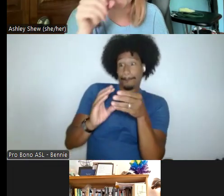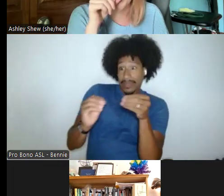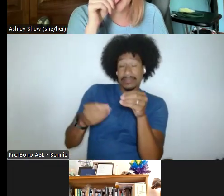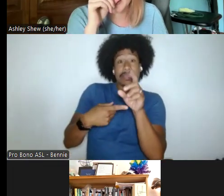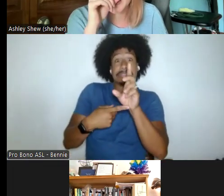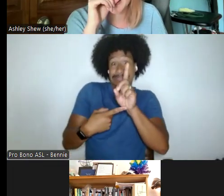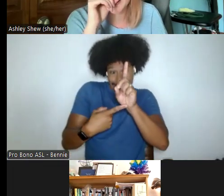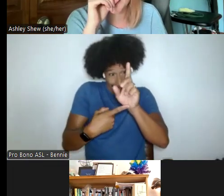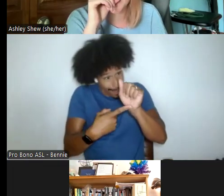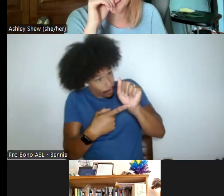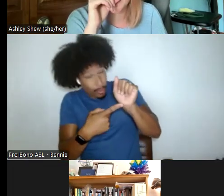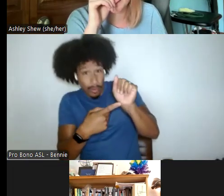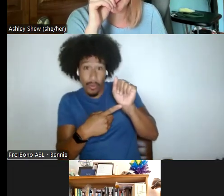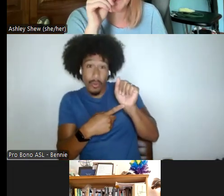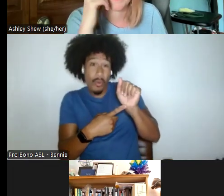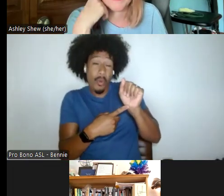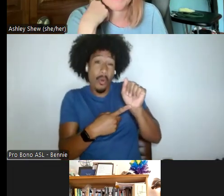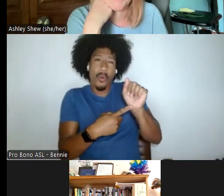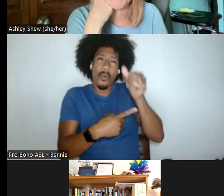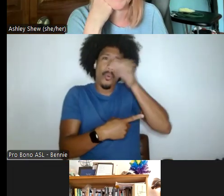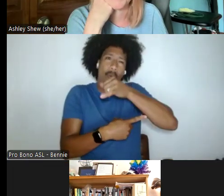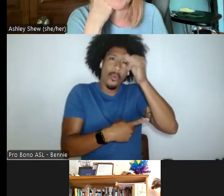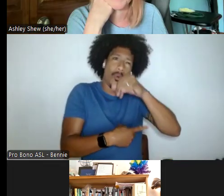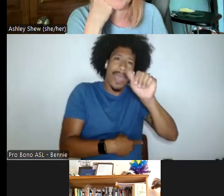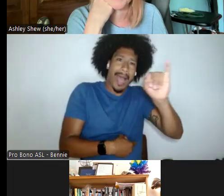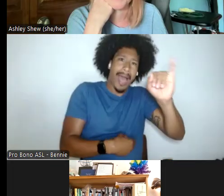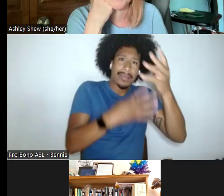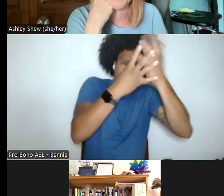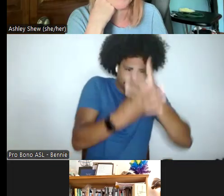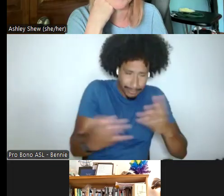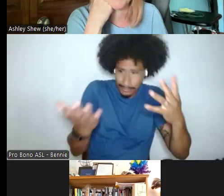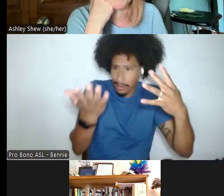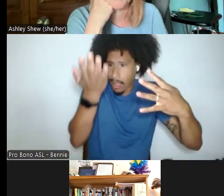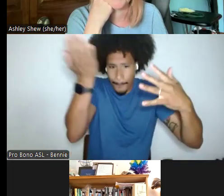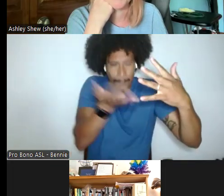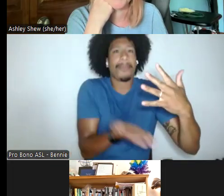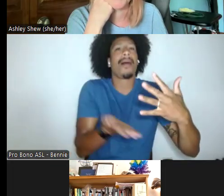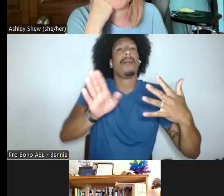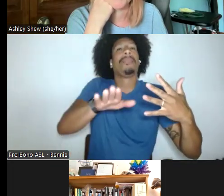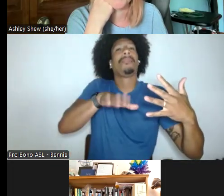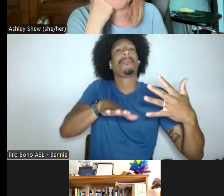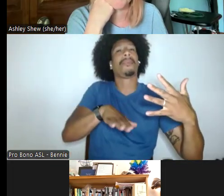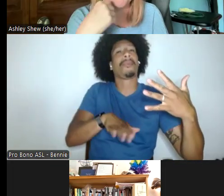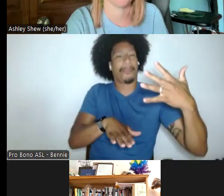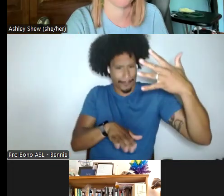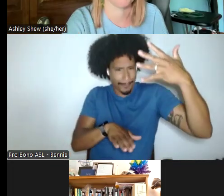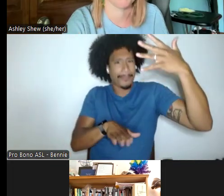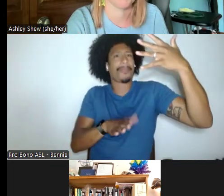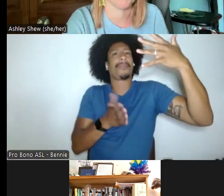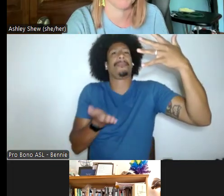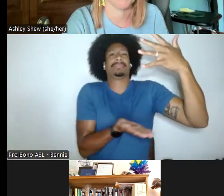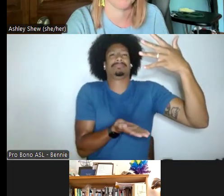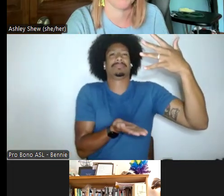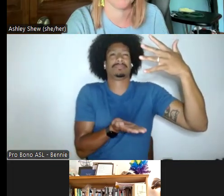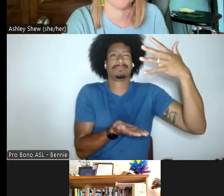or disability causes the resume screener to rank the resume lower.